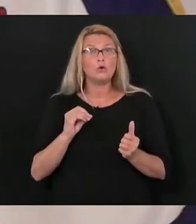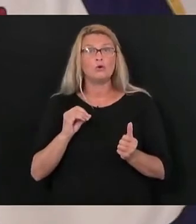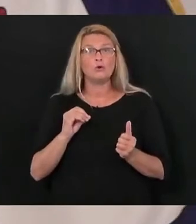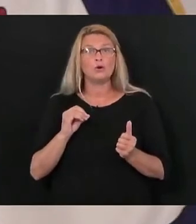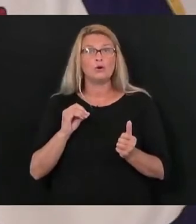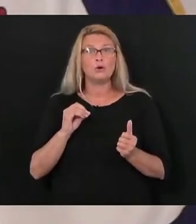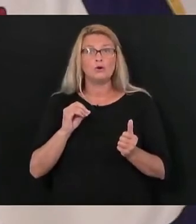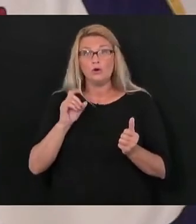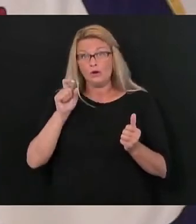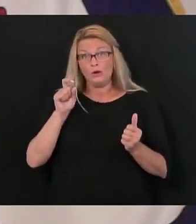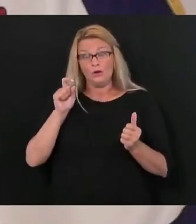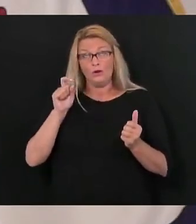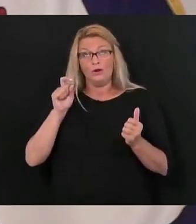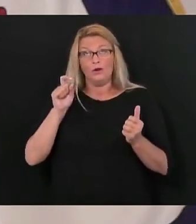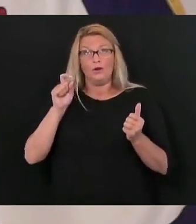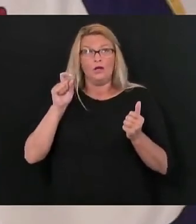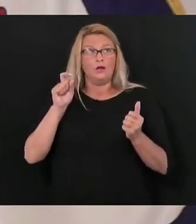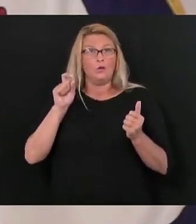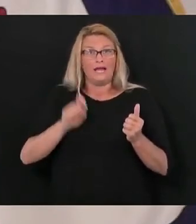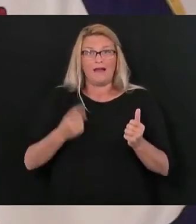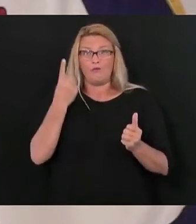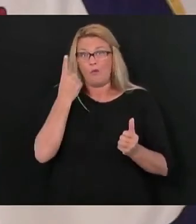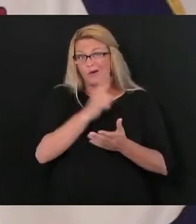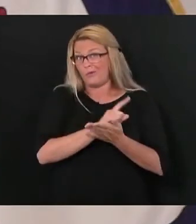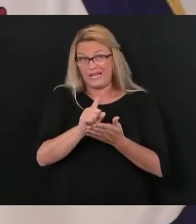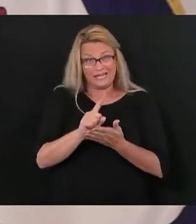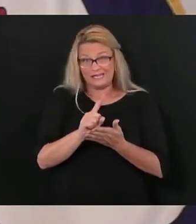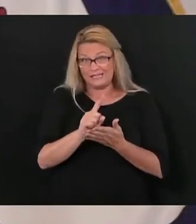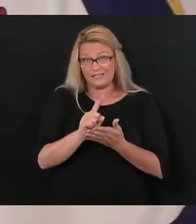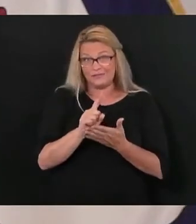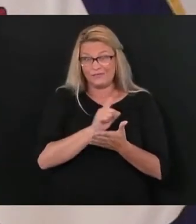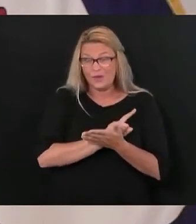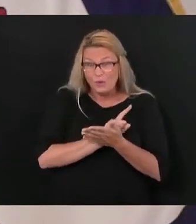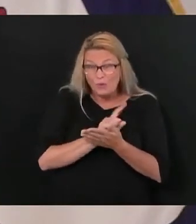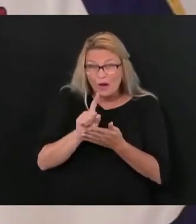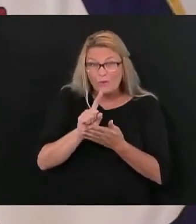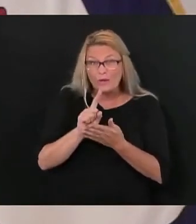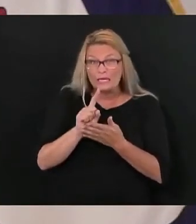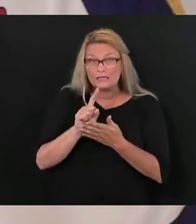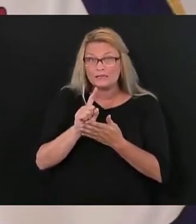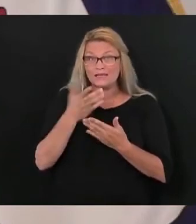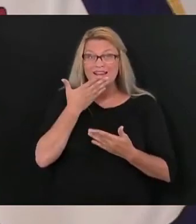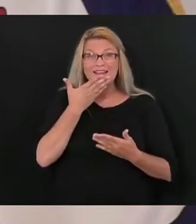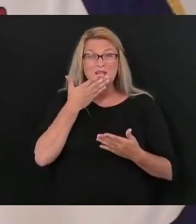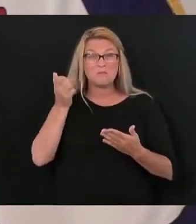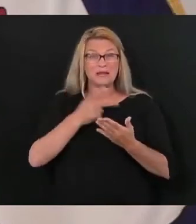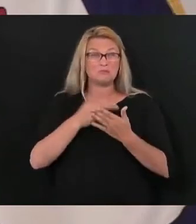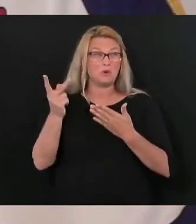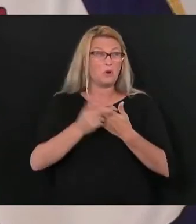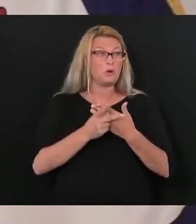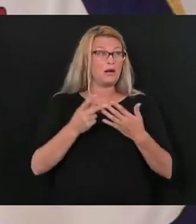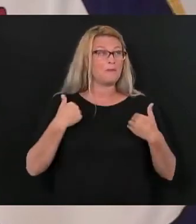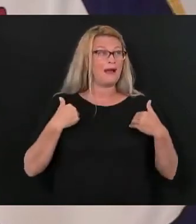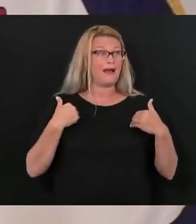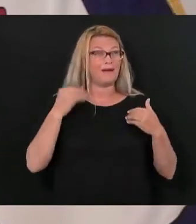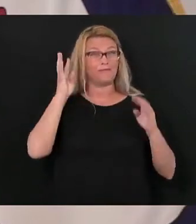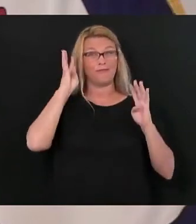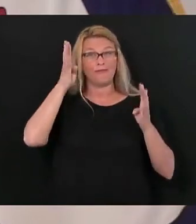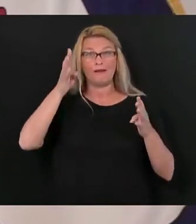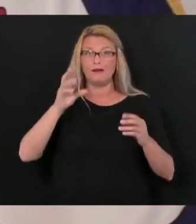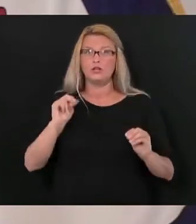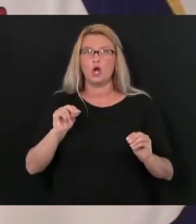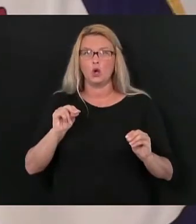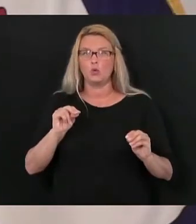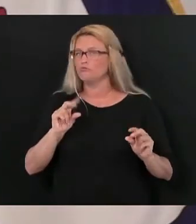week. We've got a week. Is it the best program known to man? Is it perfect? Of course it's not. But we've got a